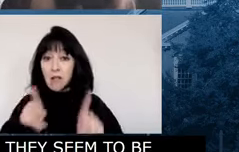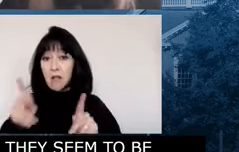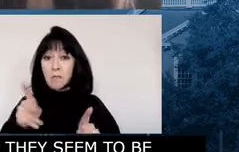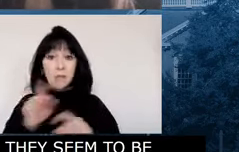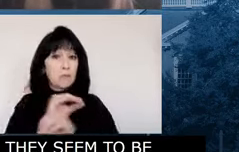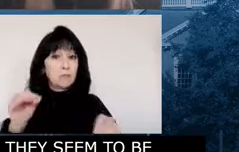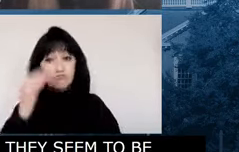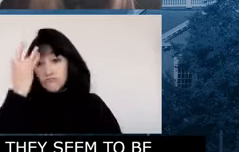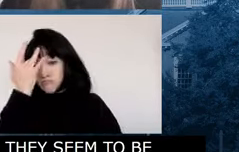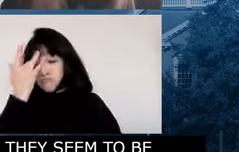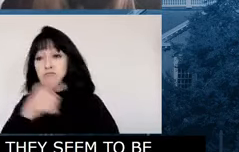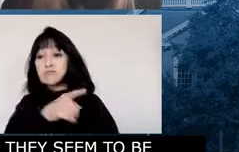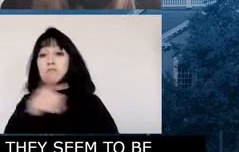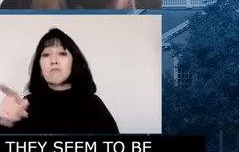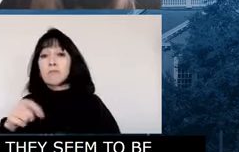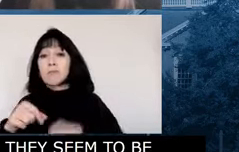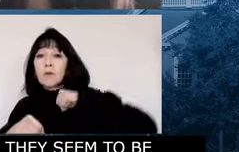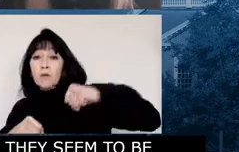However,